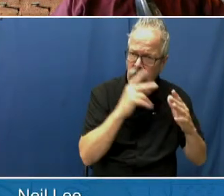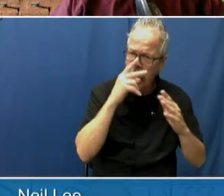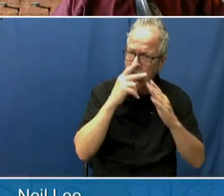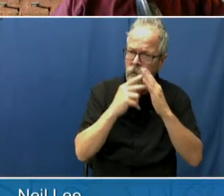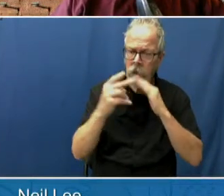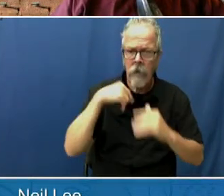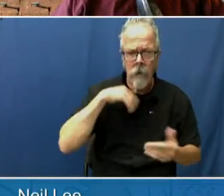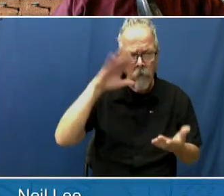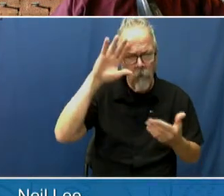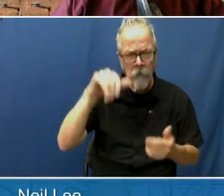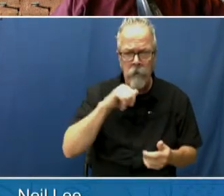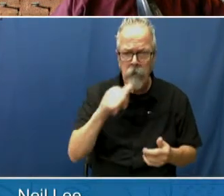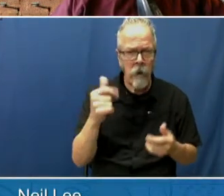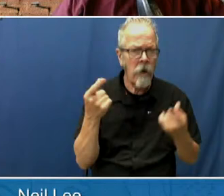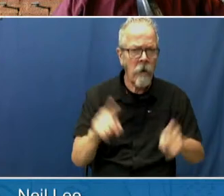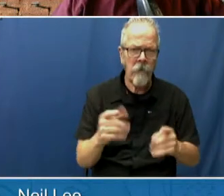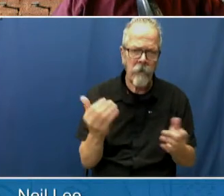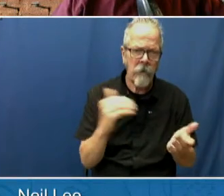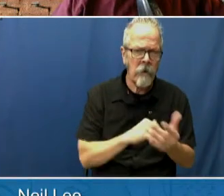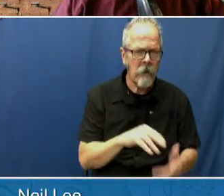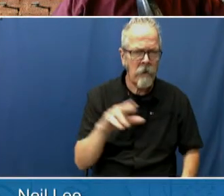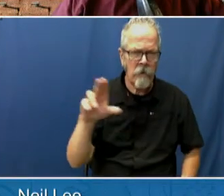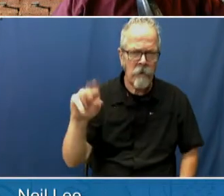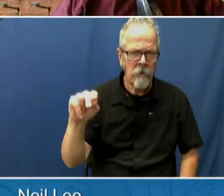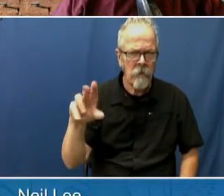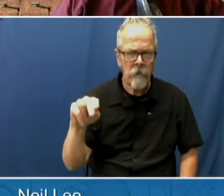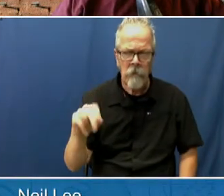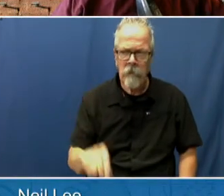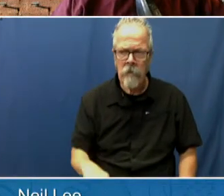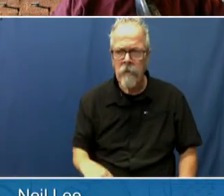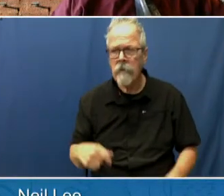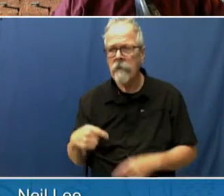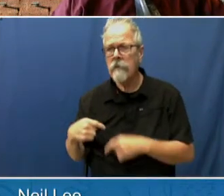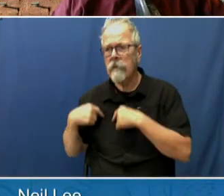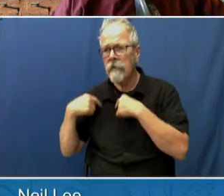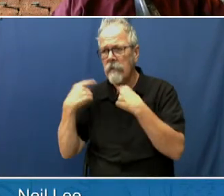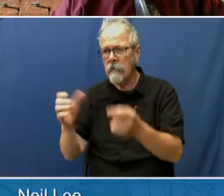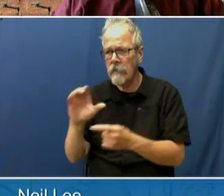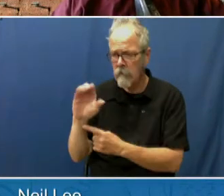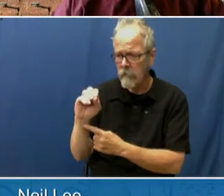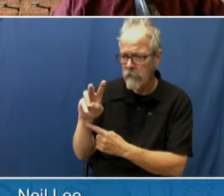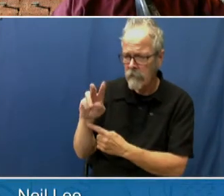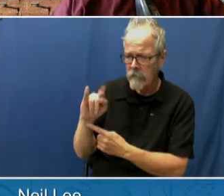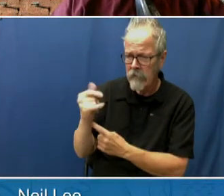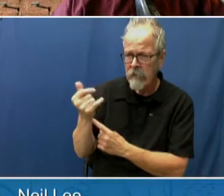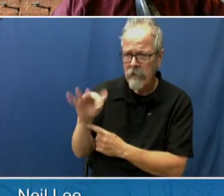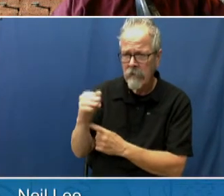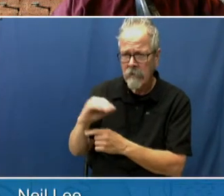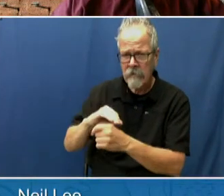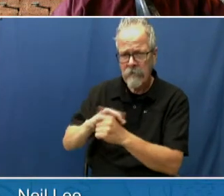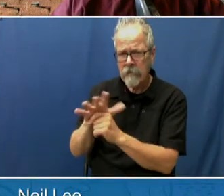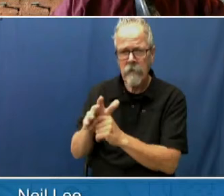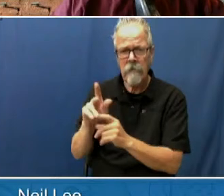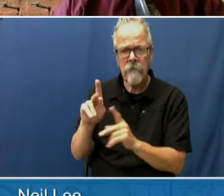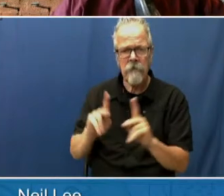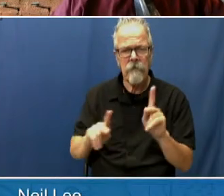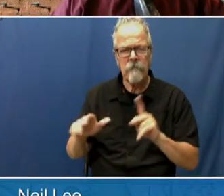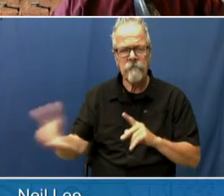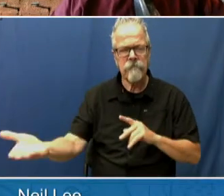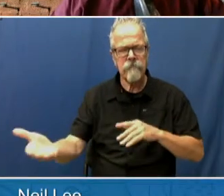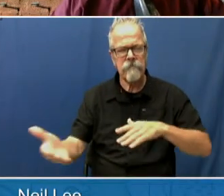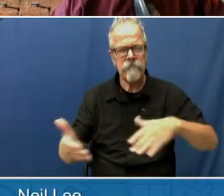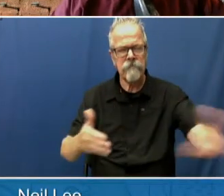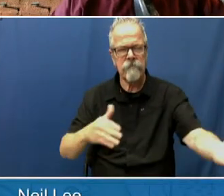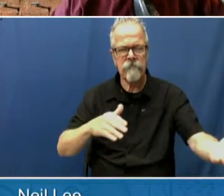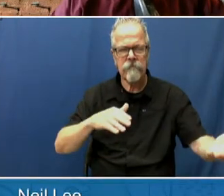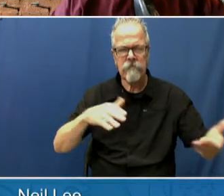Since the beginning of the pandemic, the world has endured incredible loss of life from COVID-19,